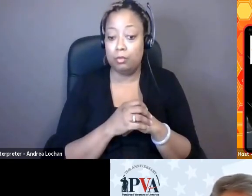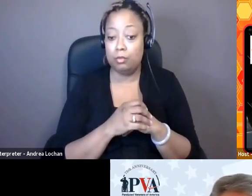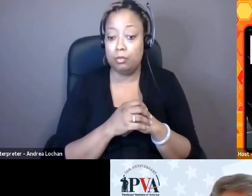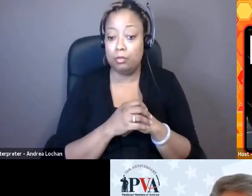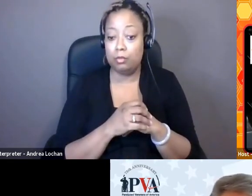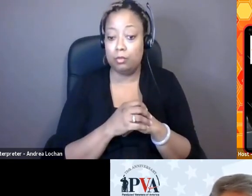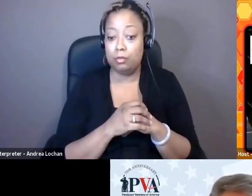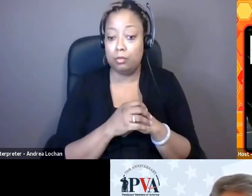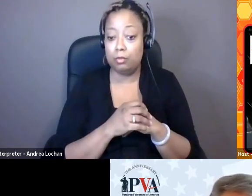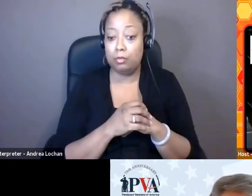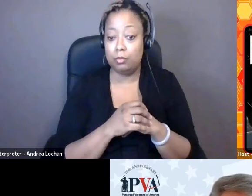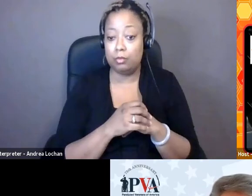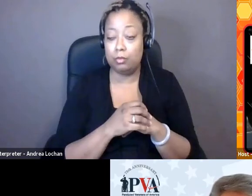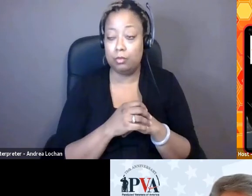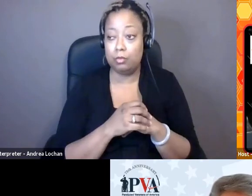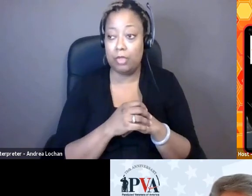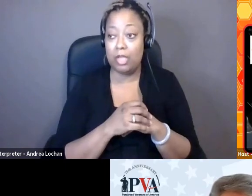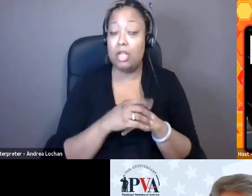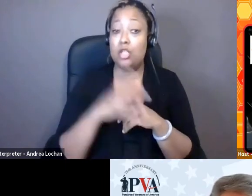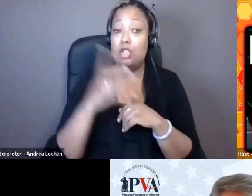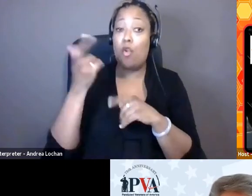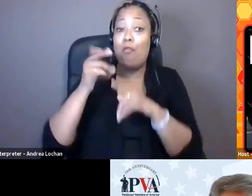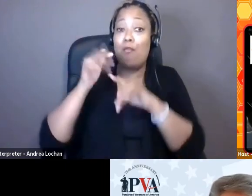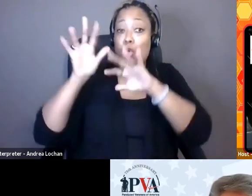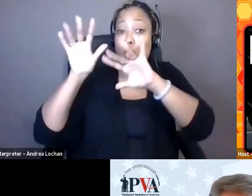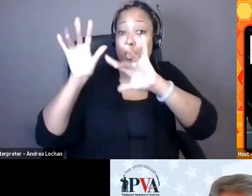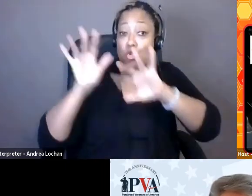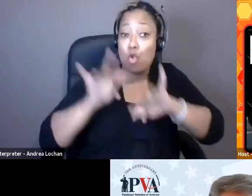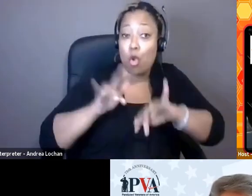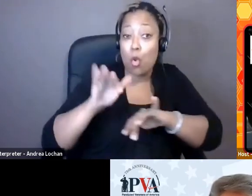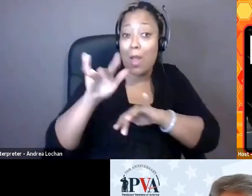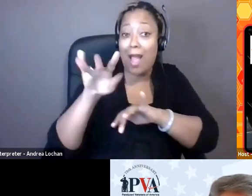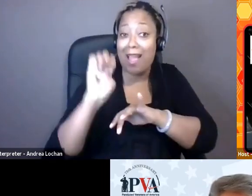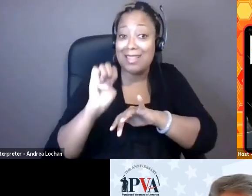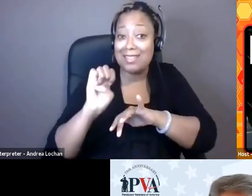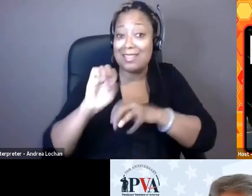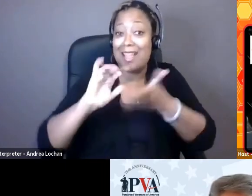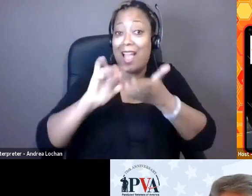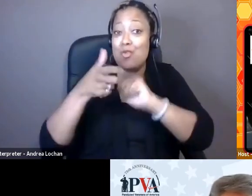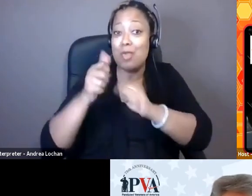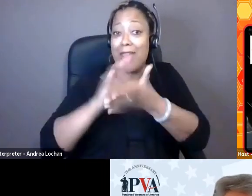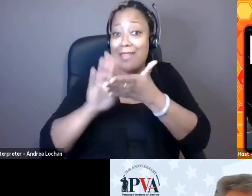How can you keep snow or ice off outdoor ramps and lifts?